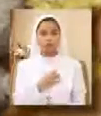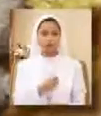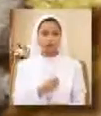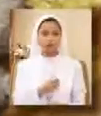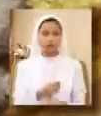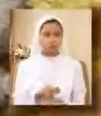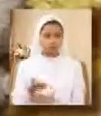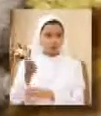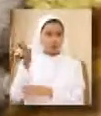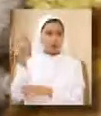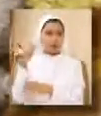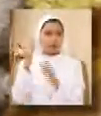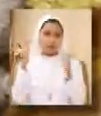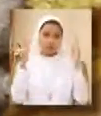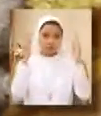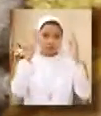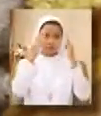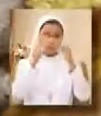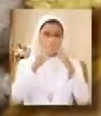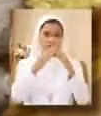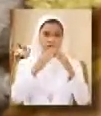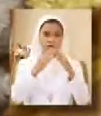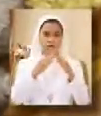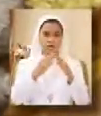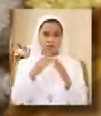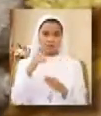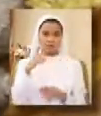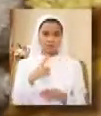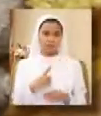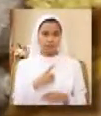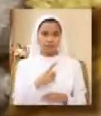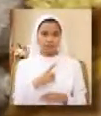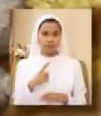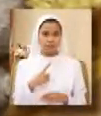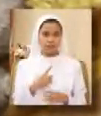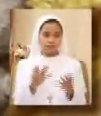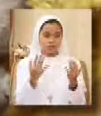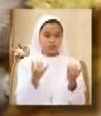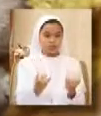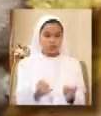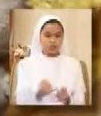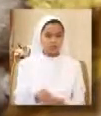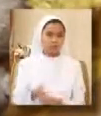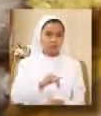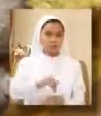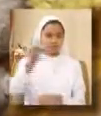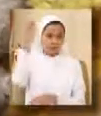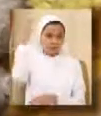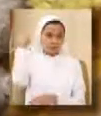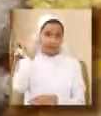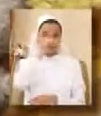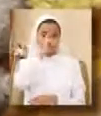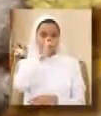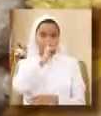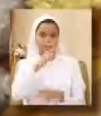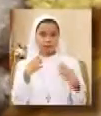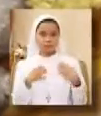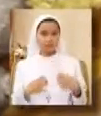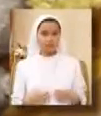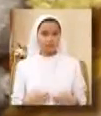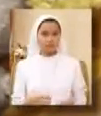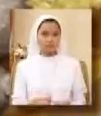Pope, yung traditional na dito. Na ganun, ha? Eh, nung una nga naalaman ko yung palyo, ano may palyo? Tinignan ko sa